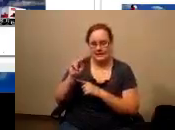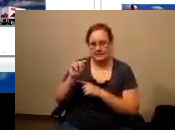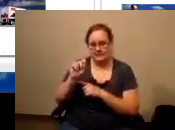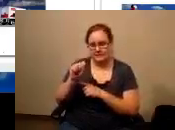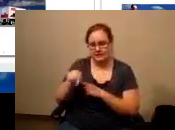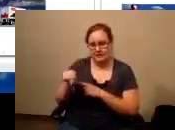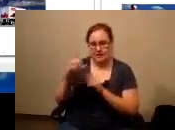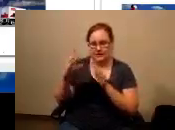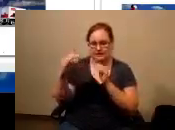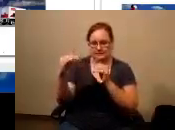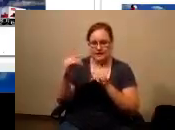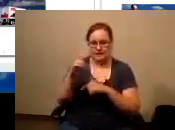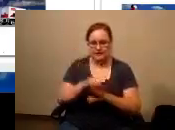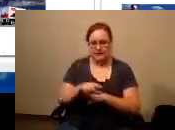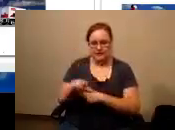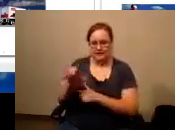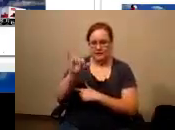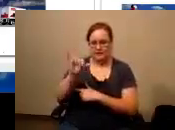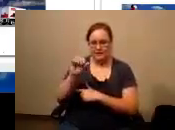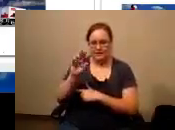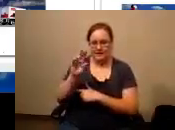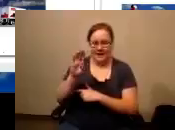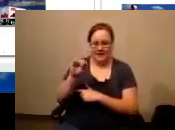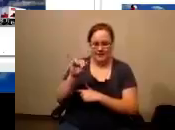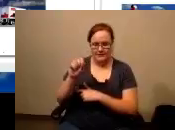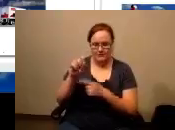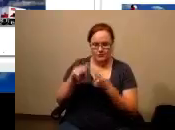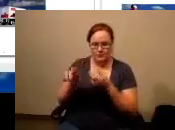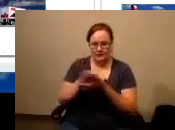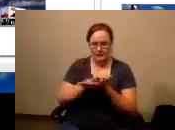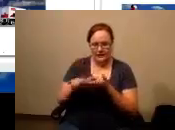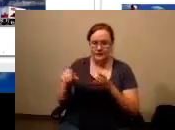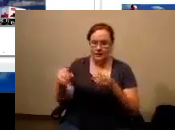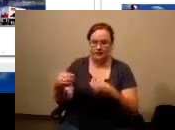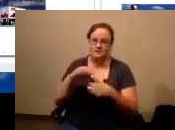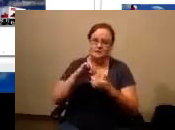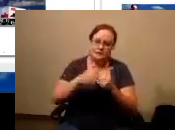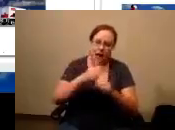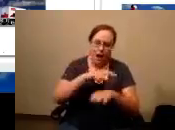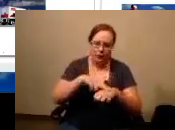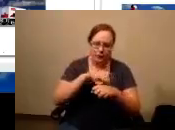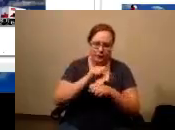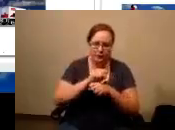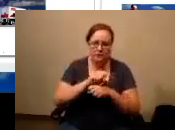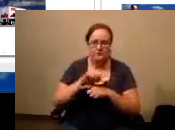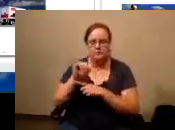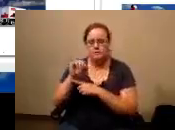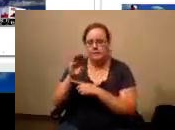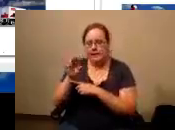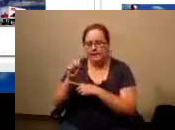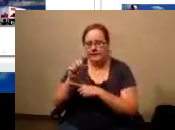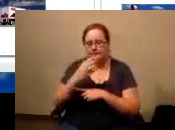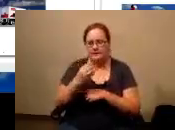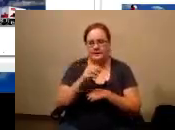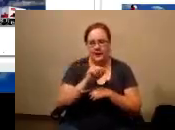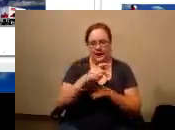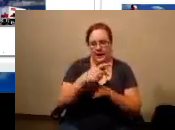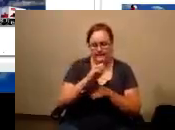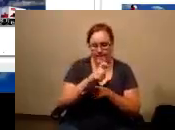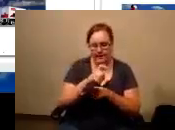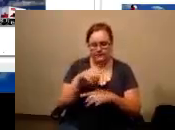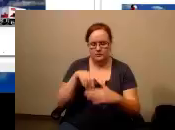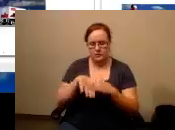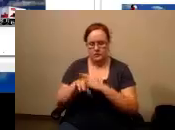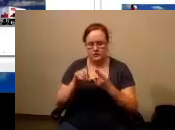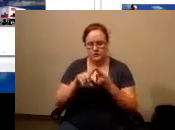expect the landlord, IBIS, to clean the offices. This is how it usually works. So IBIS and Apex enter into a